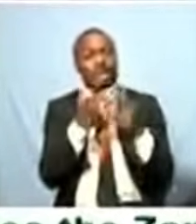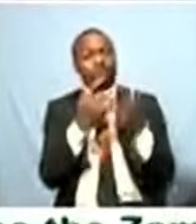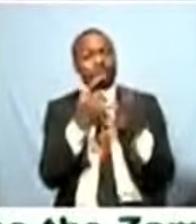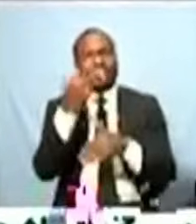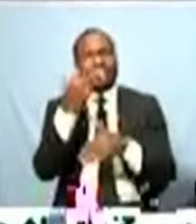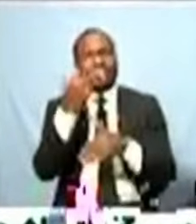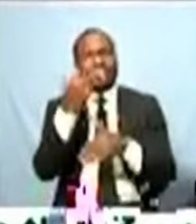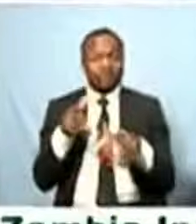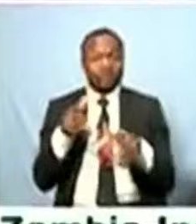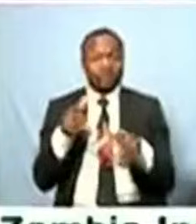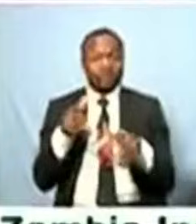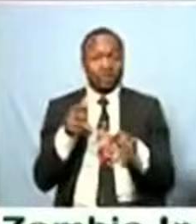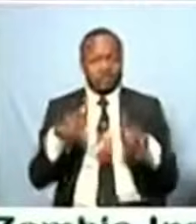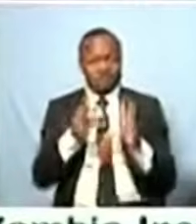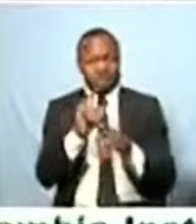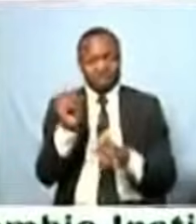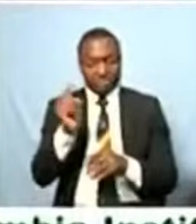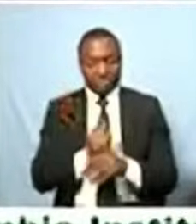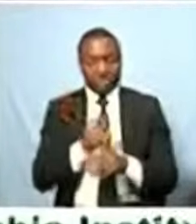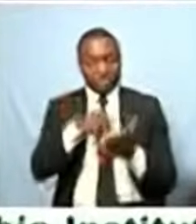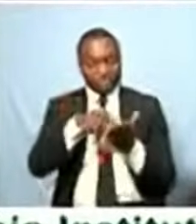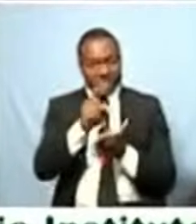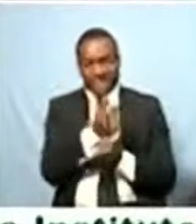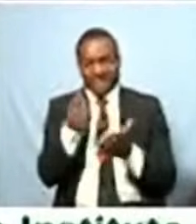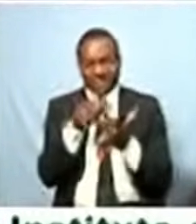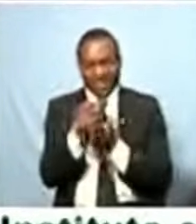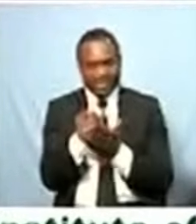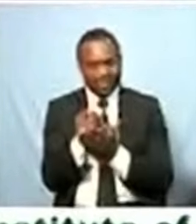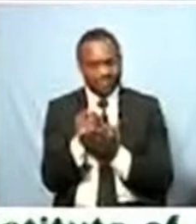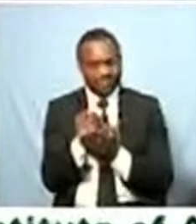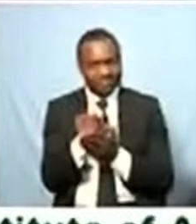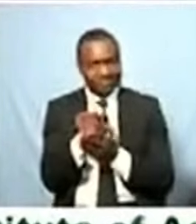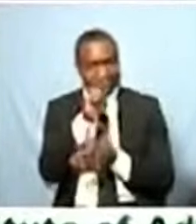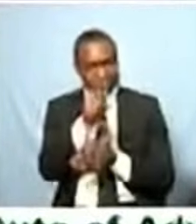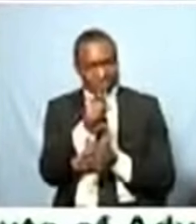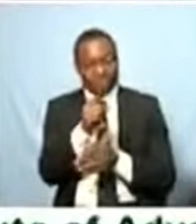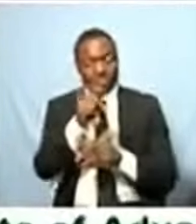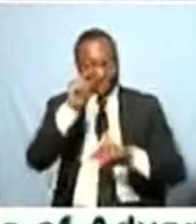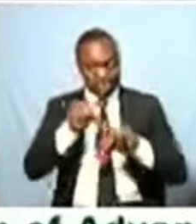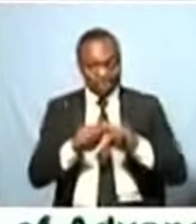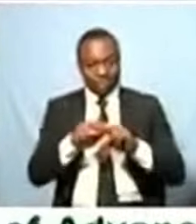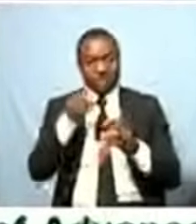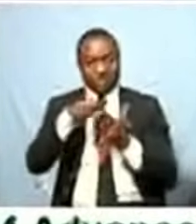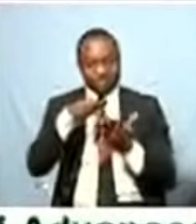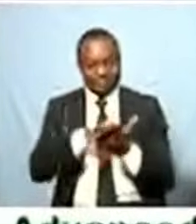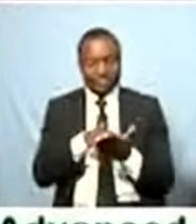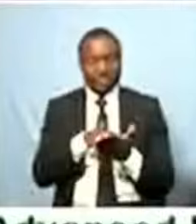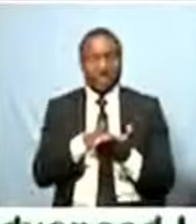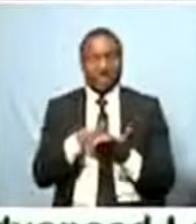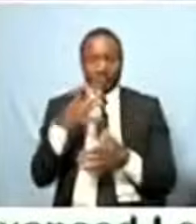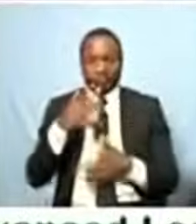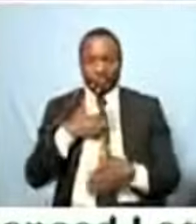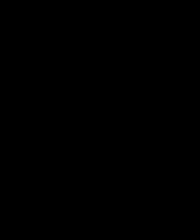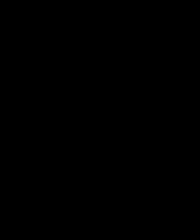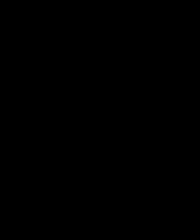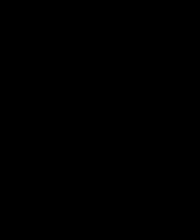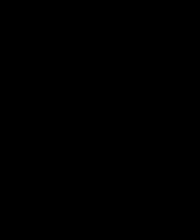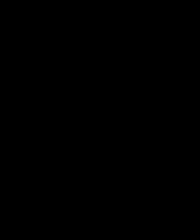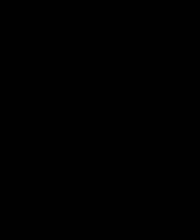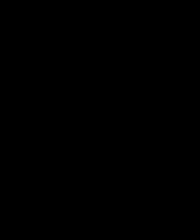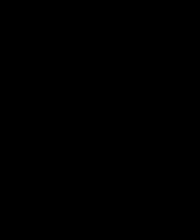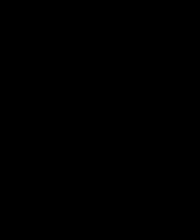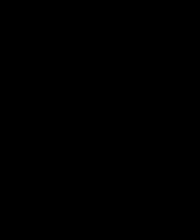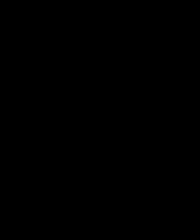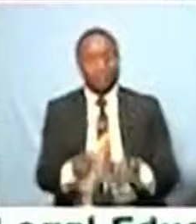3, then you will allow you to come and pay another amount of money for you to be able to sit for exams. So my first submission